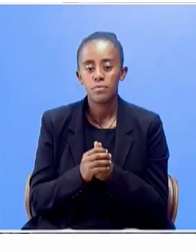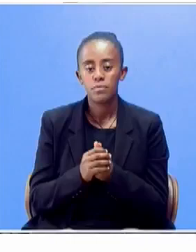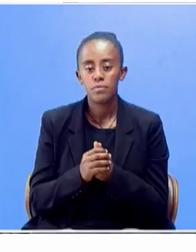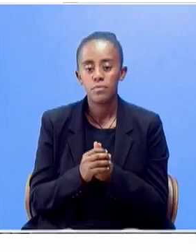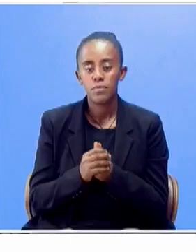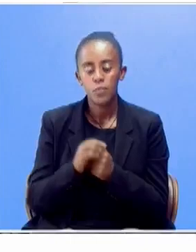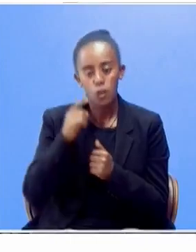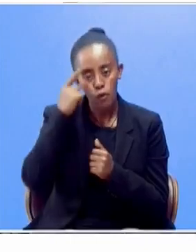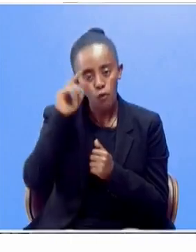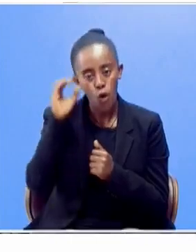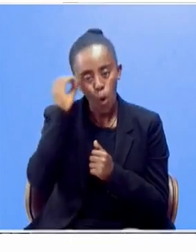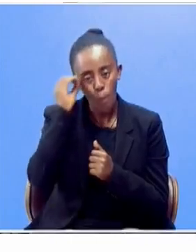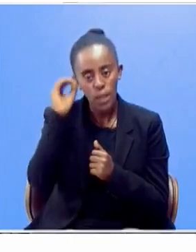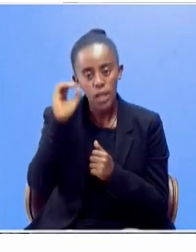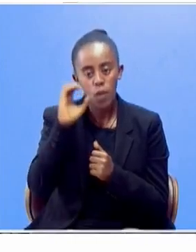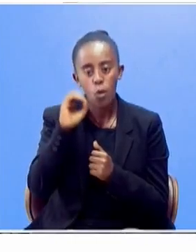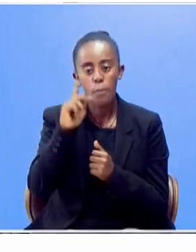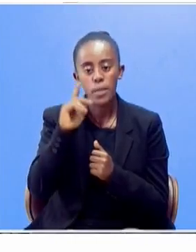opinion.